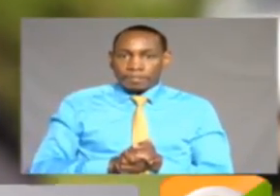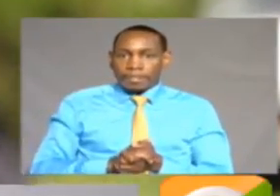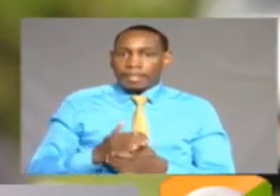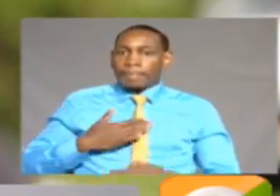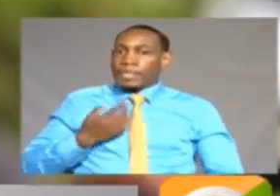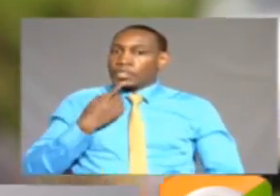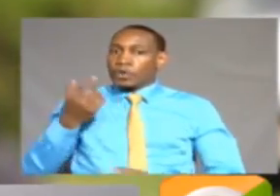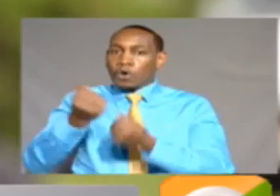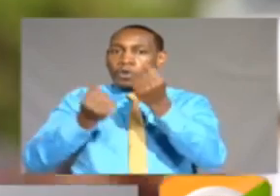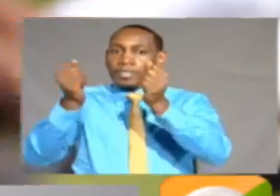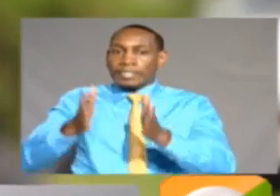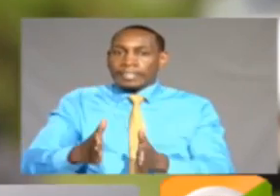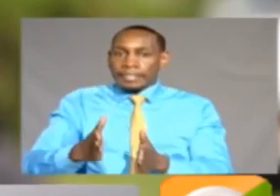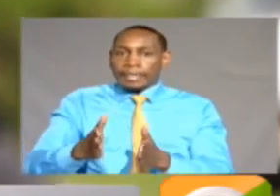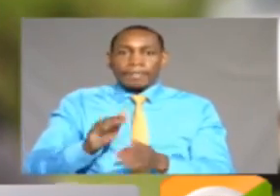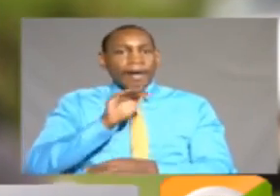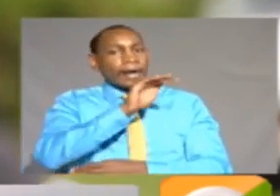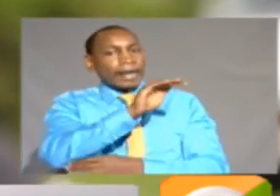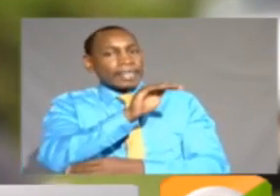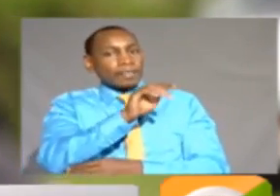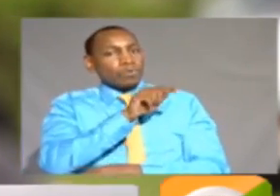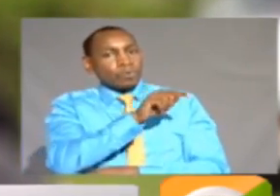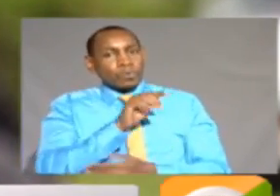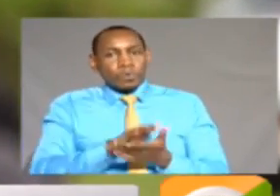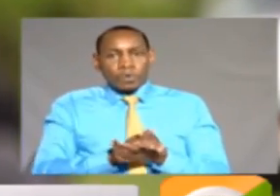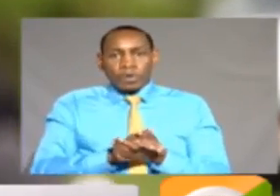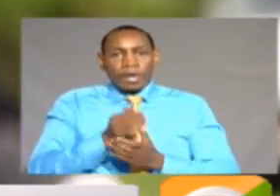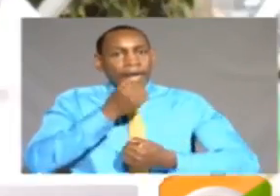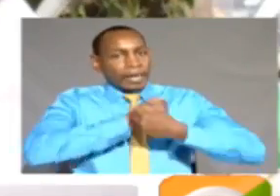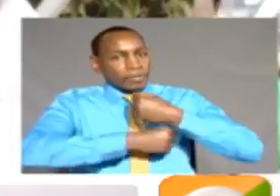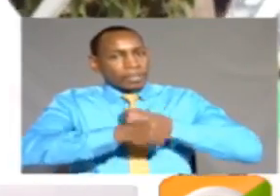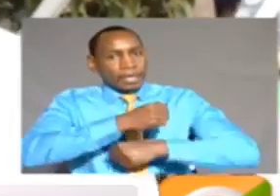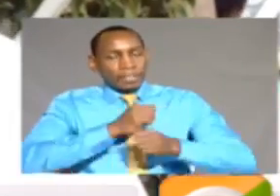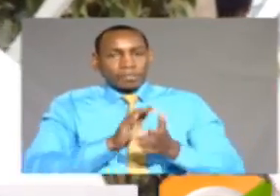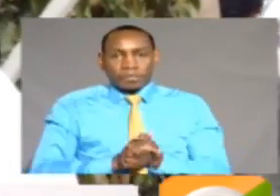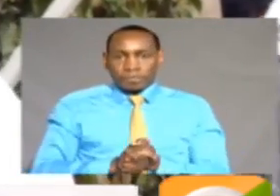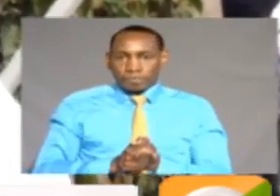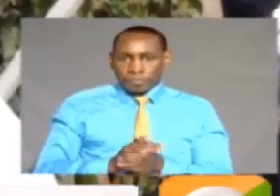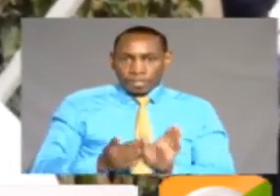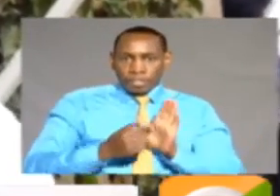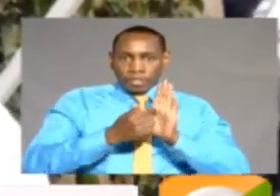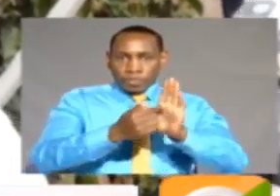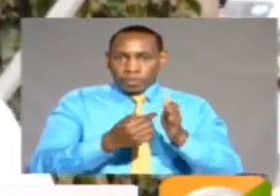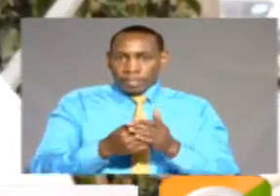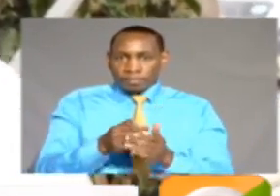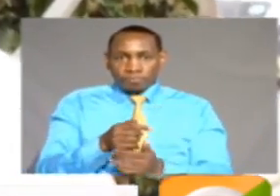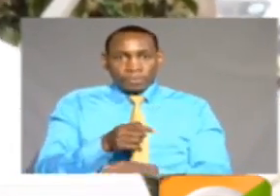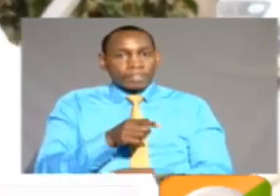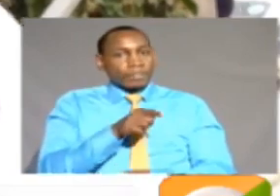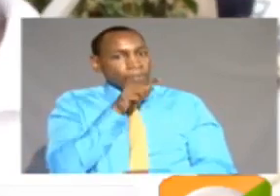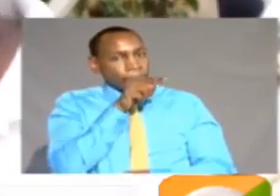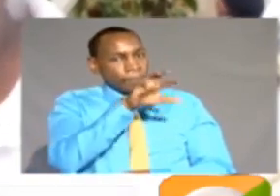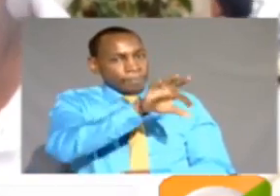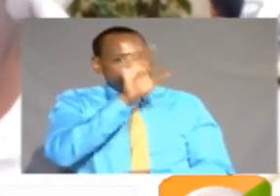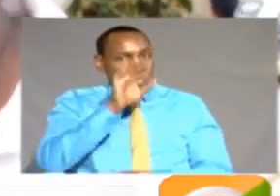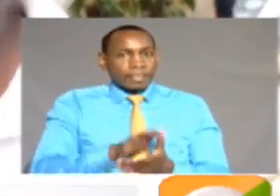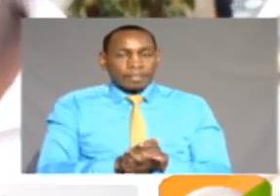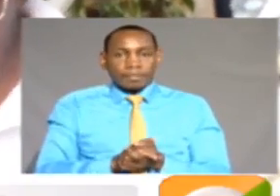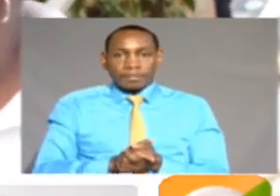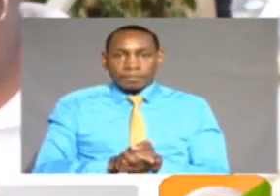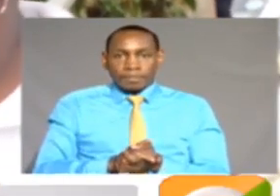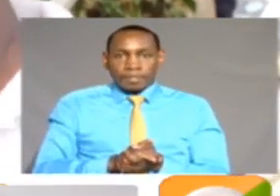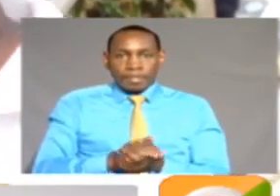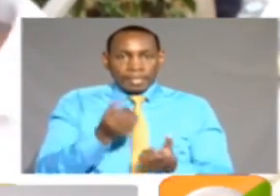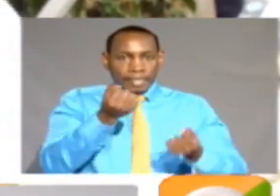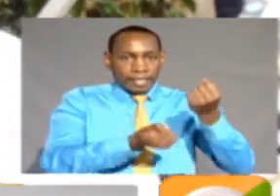Nikaambia dereva si umuulize. Anafanya mtoto tabia. Nituonesha hivi kwa mkono ni huyu. Tulimpeleka hapo kwa